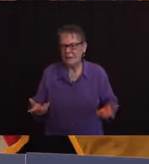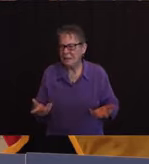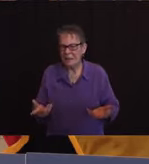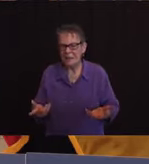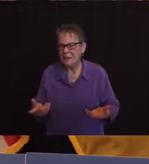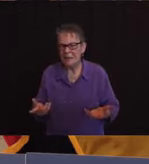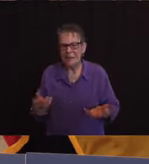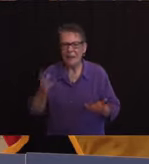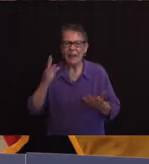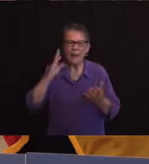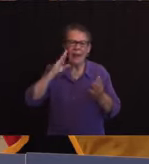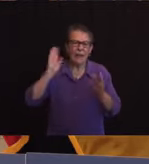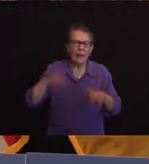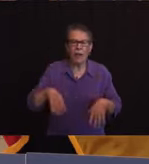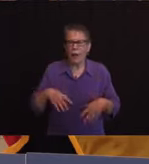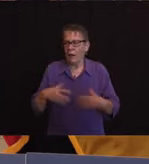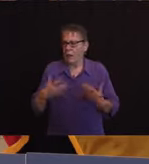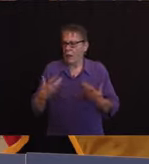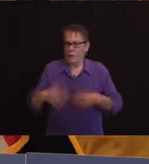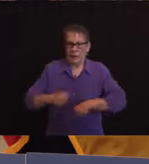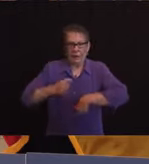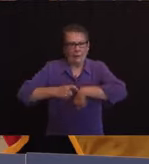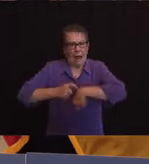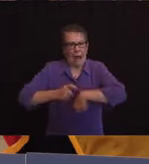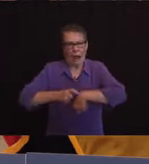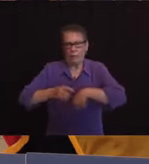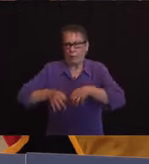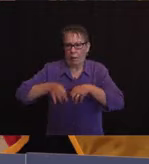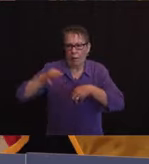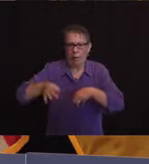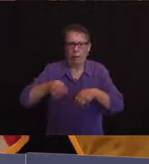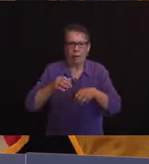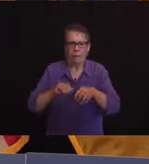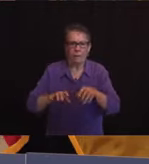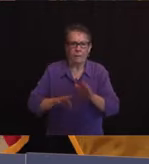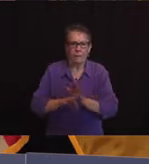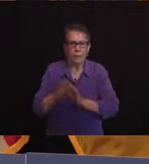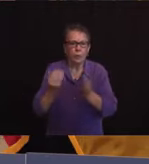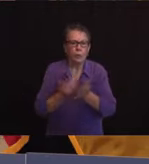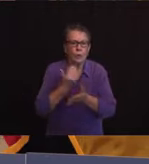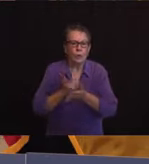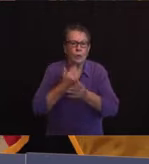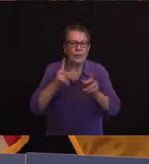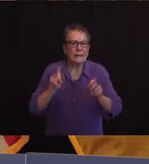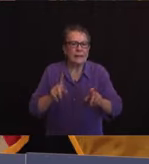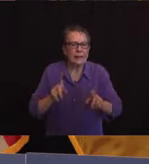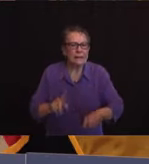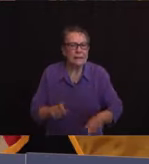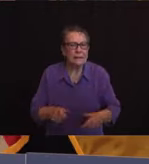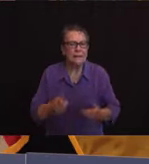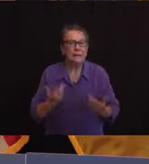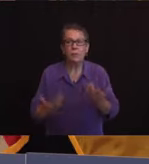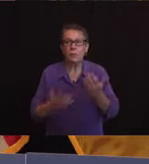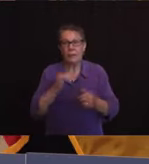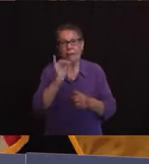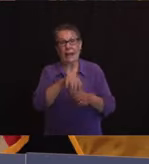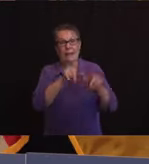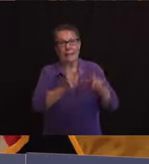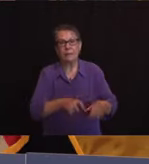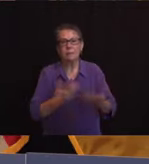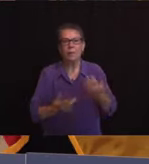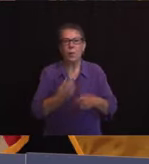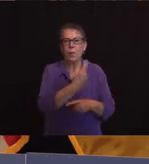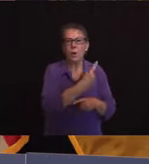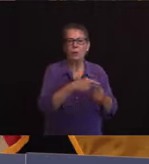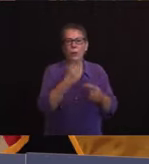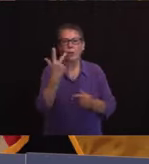anywhere from the time the sample is collected, anywhere between 1 to 3 weeks to get a result, depending on a number of factors. So you don't